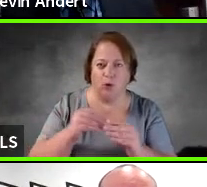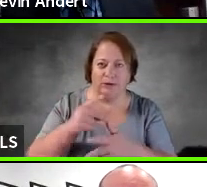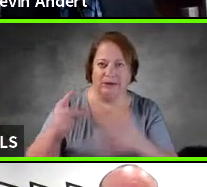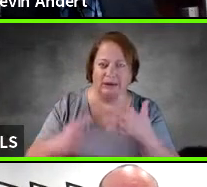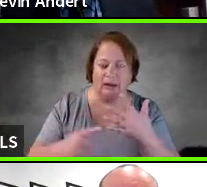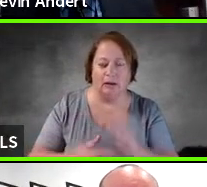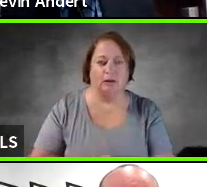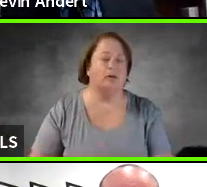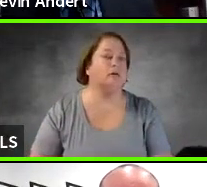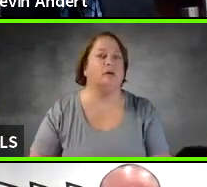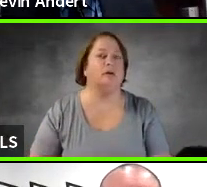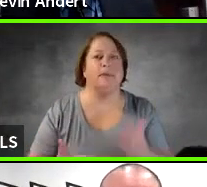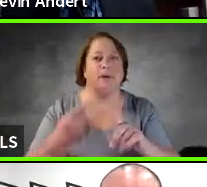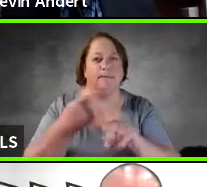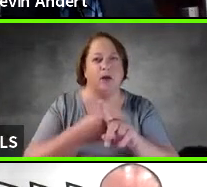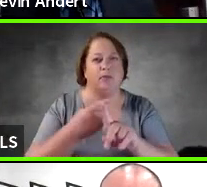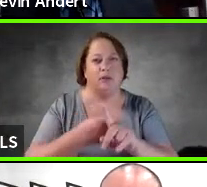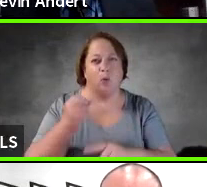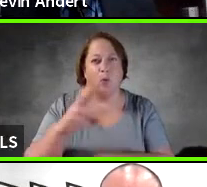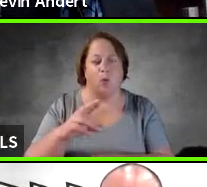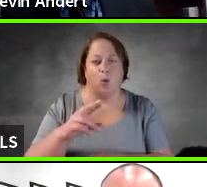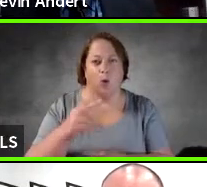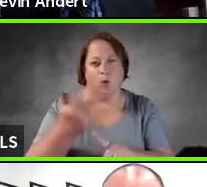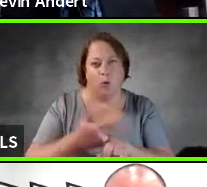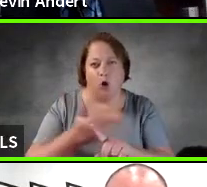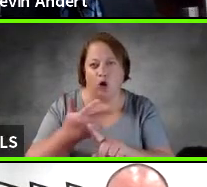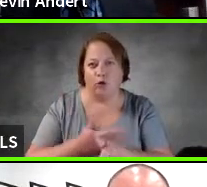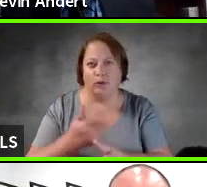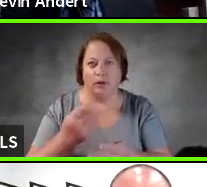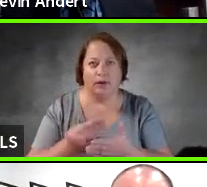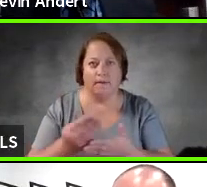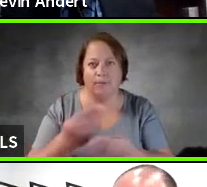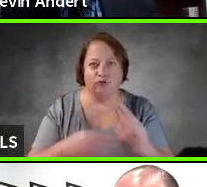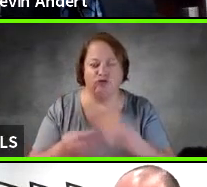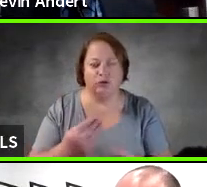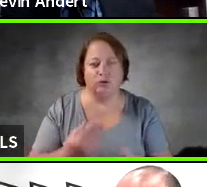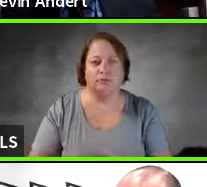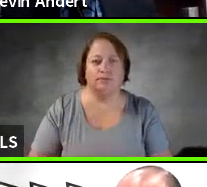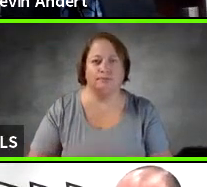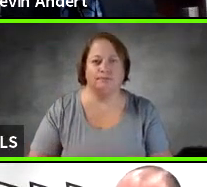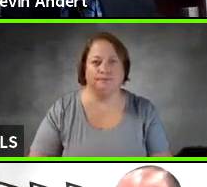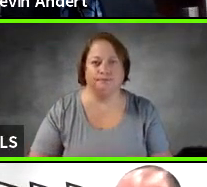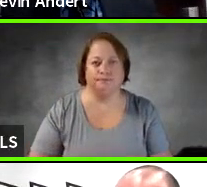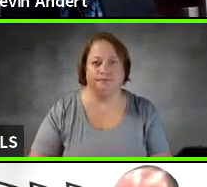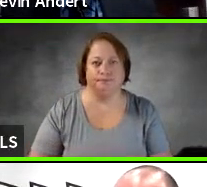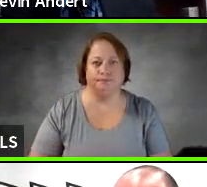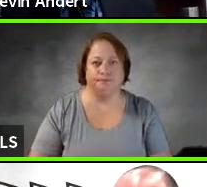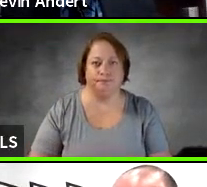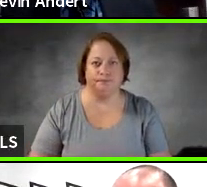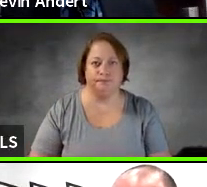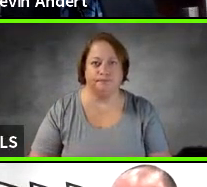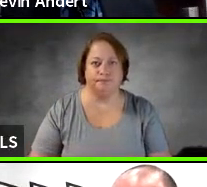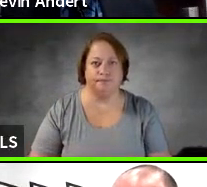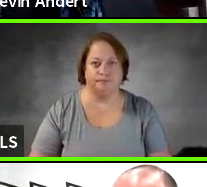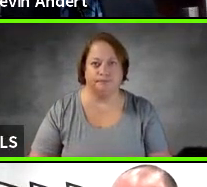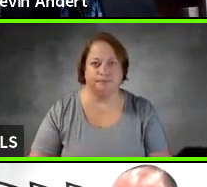Perhaps a monthly or a quarterly budget report of some sort. Okay.